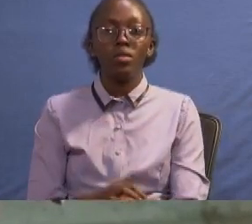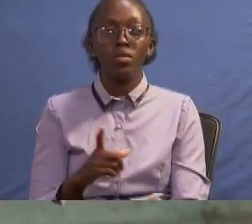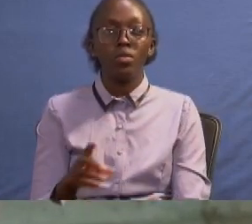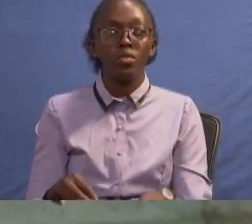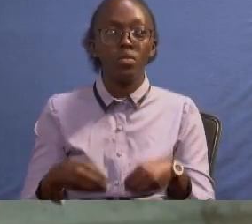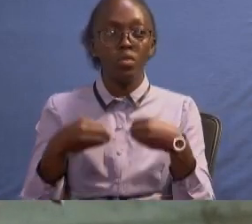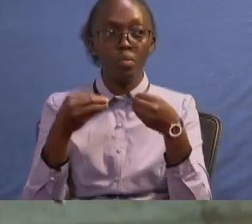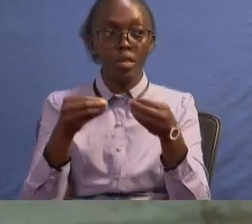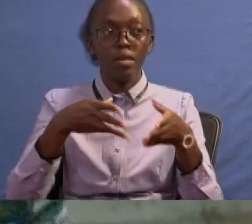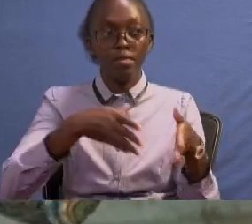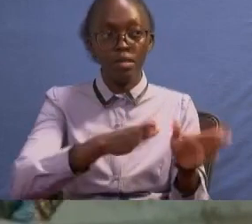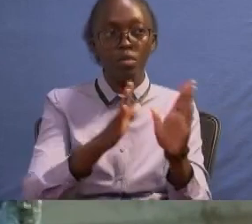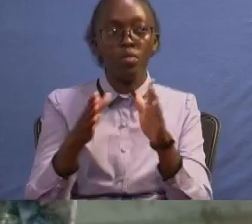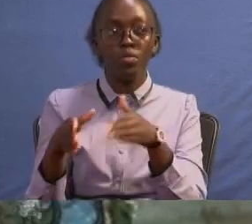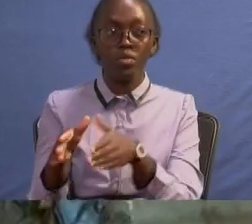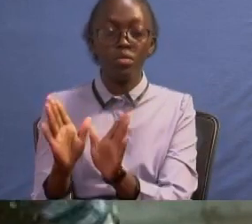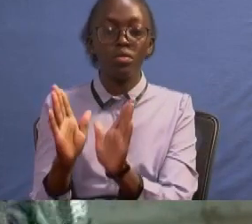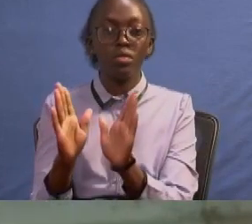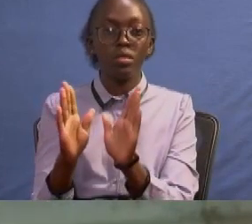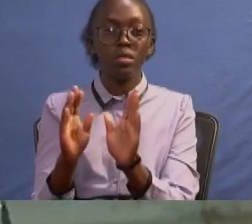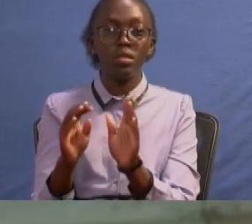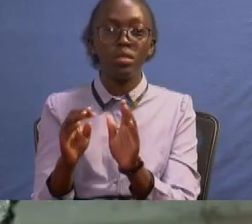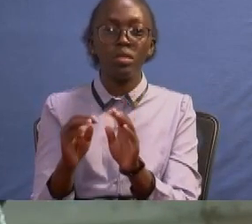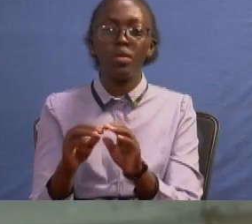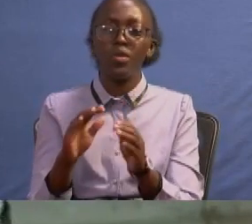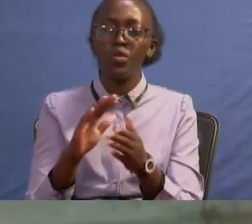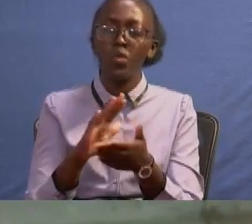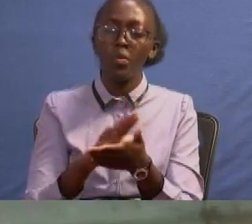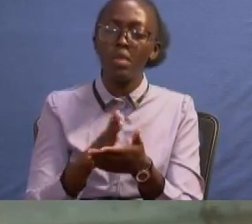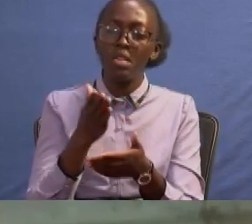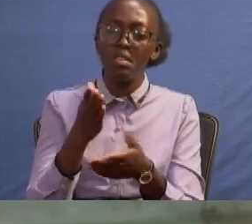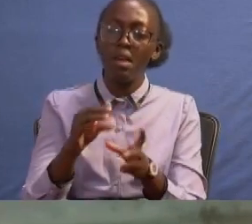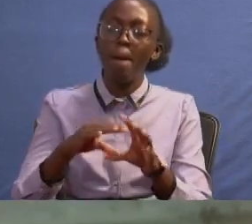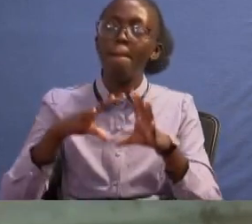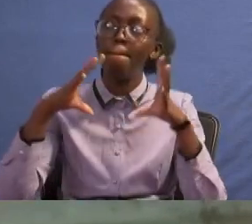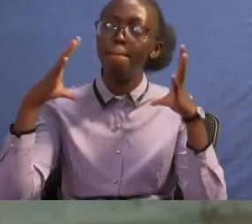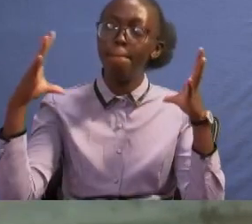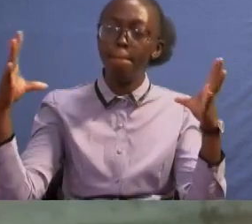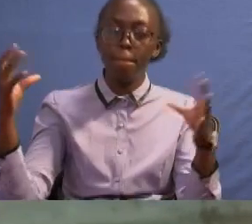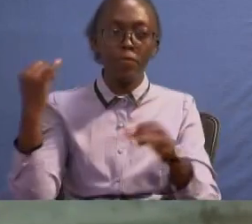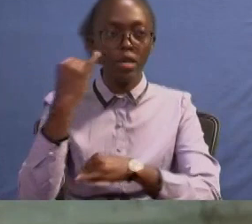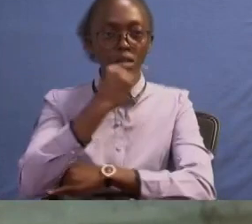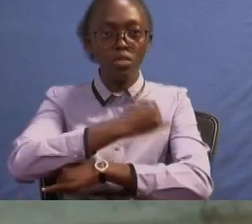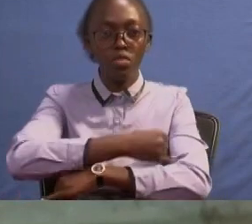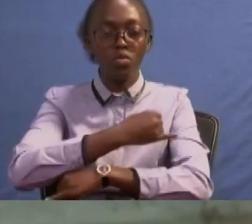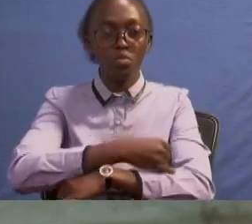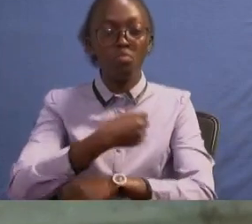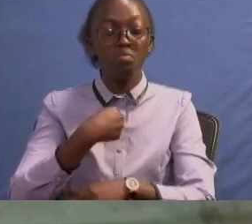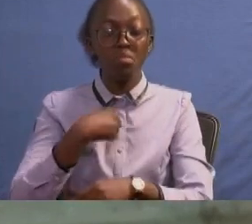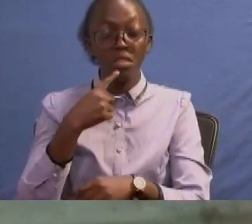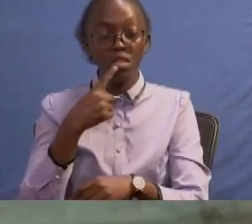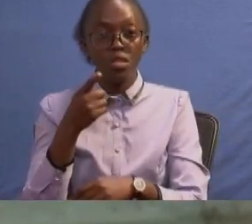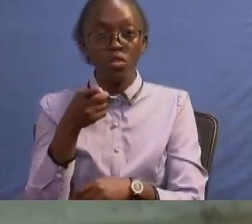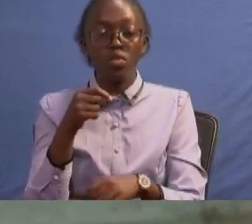and the opportunity to be in one of the greatest institutions. And I can tell you, when I was here, just like